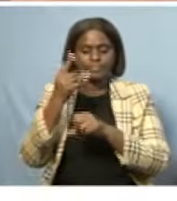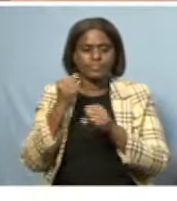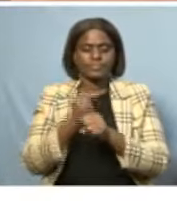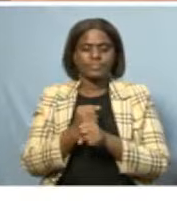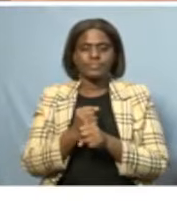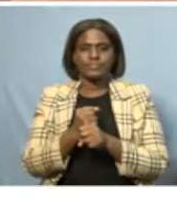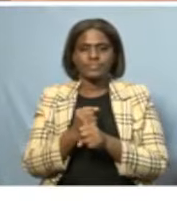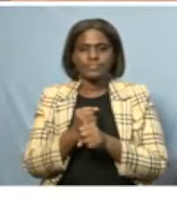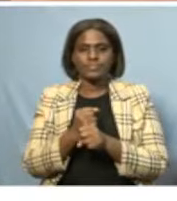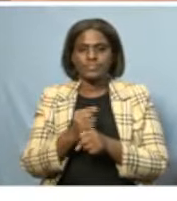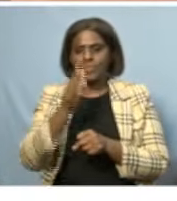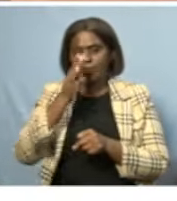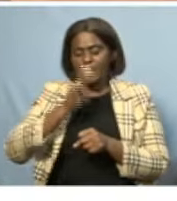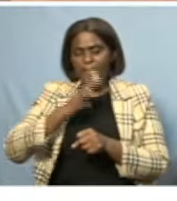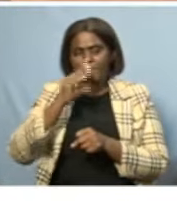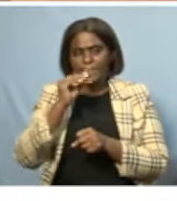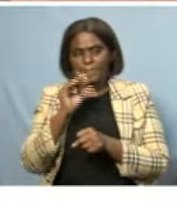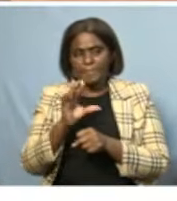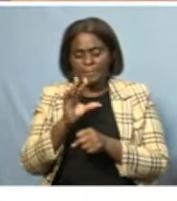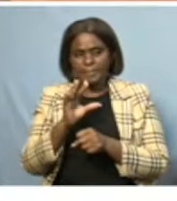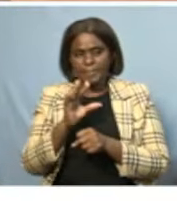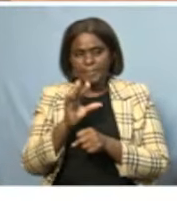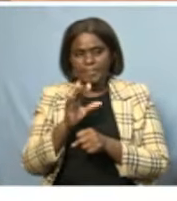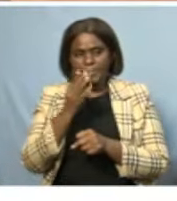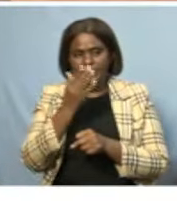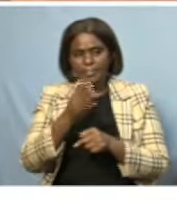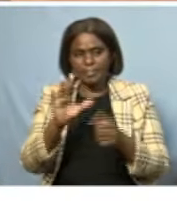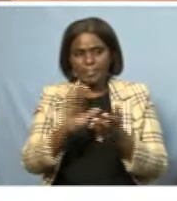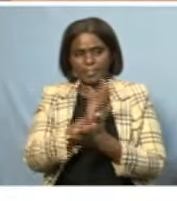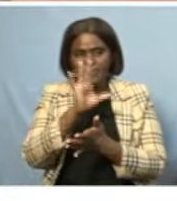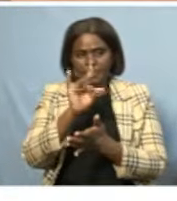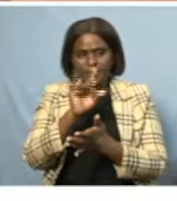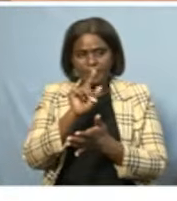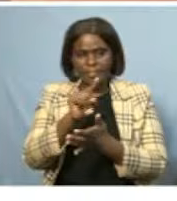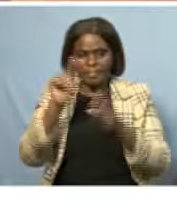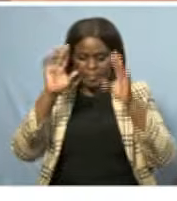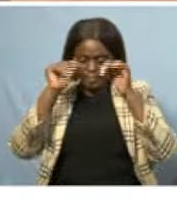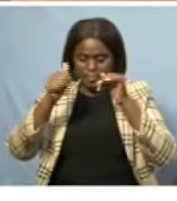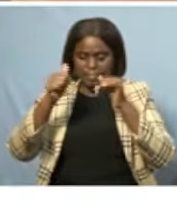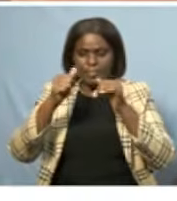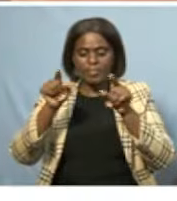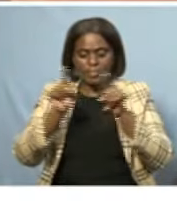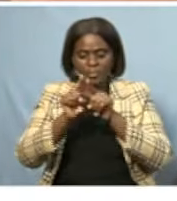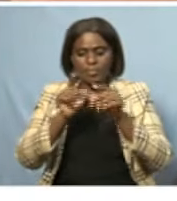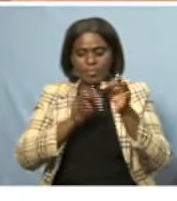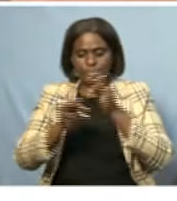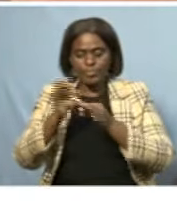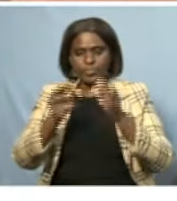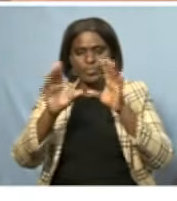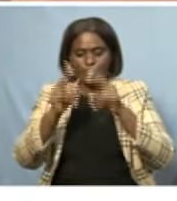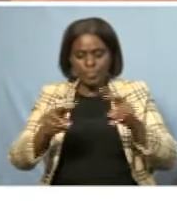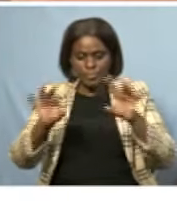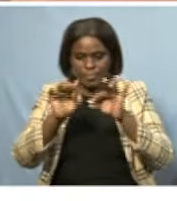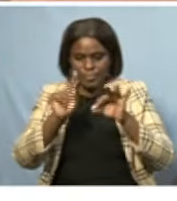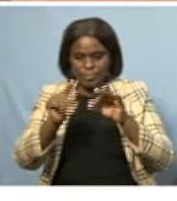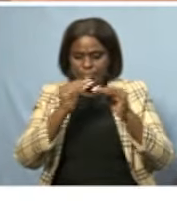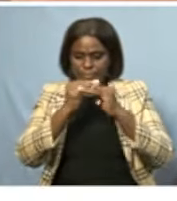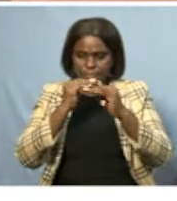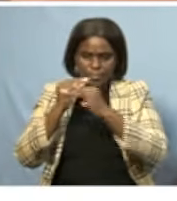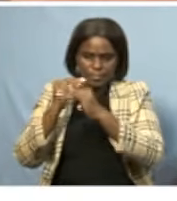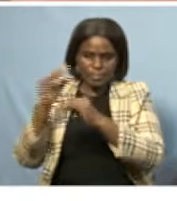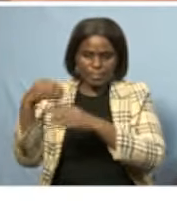years. Madam Speaker, on page 8, the President underscores the importance of